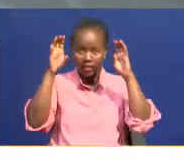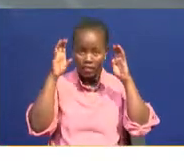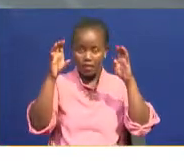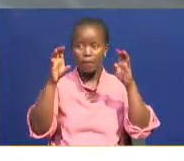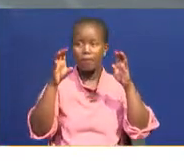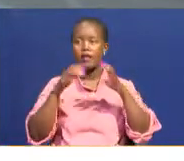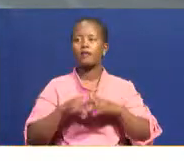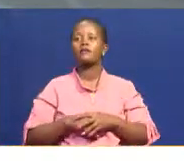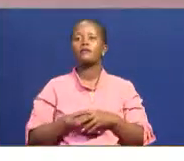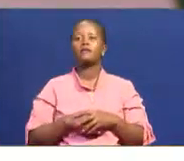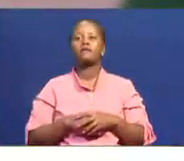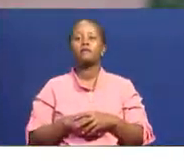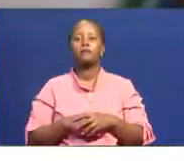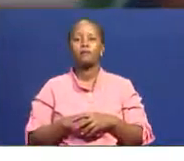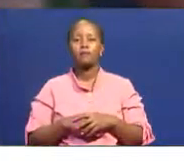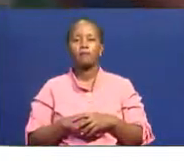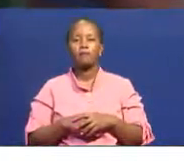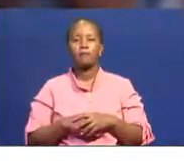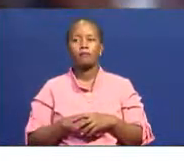Tsegaye.